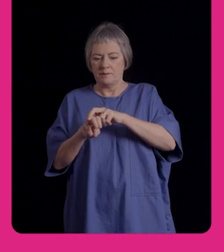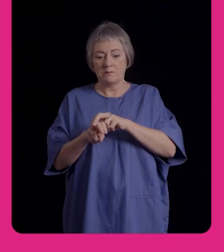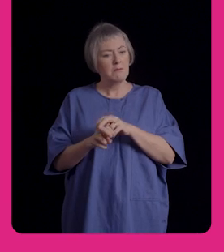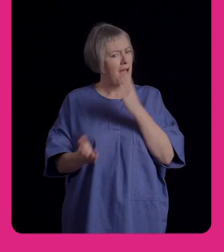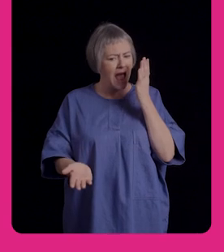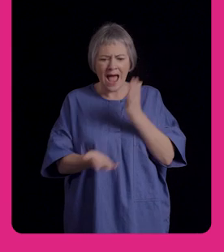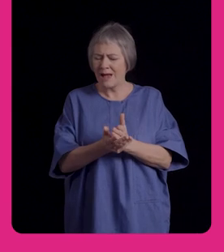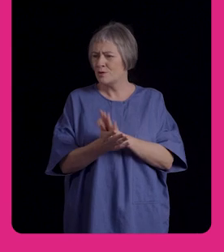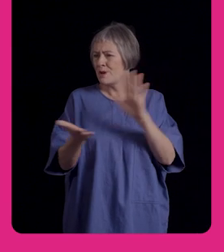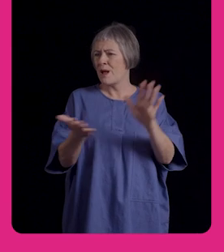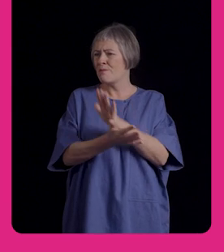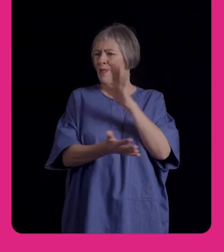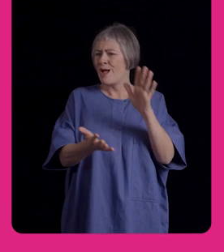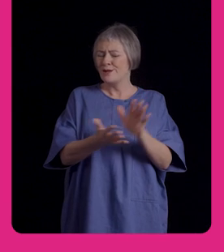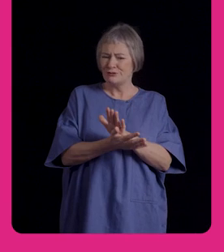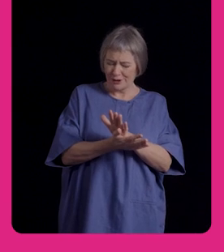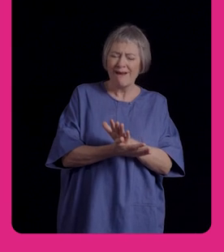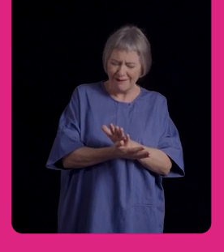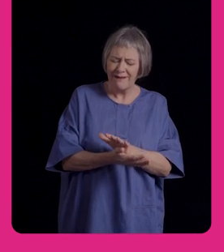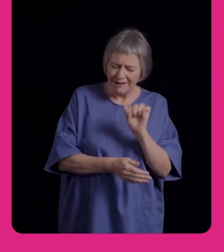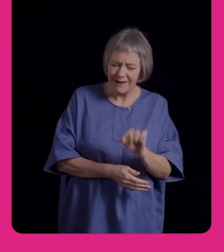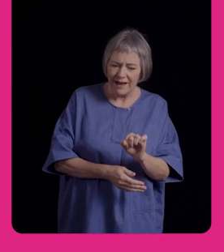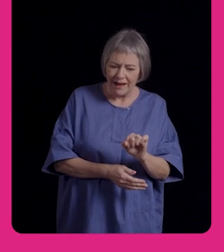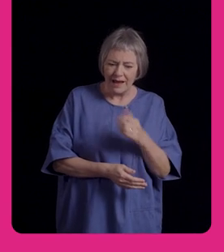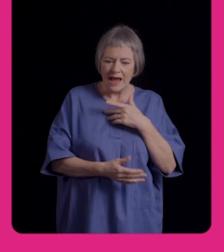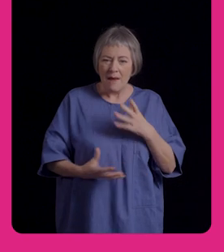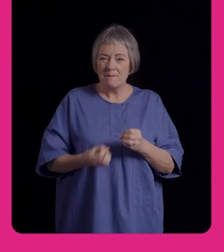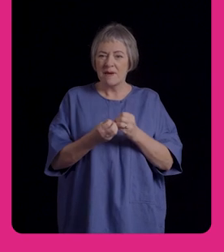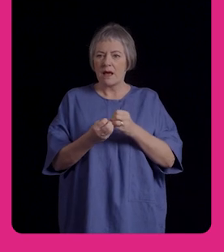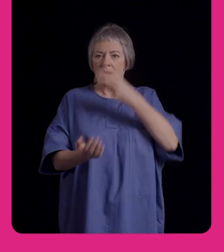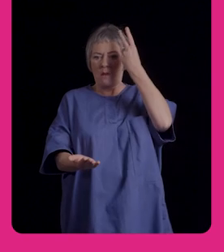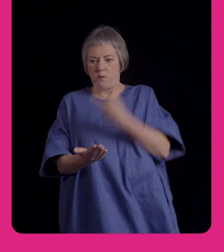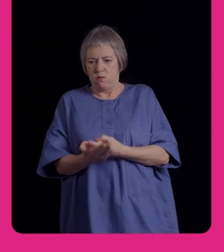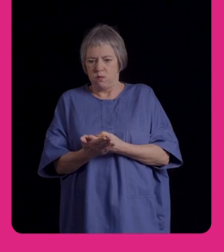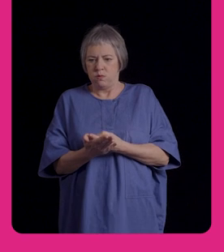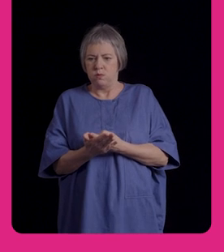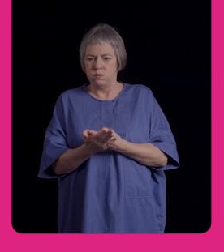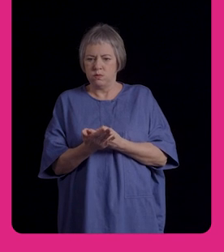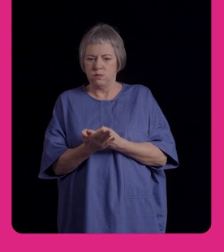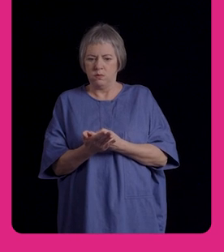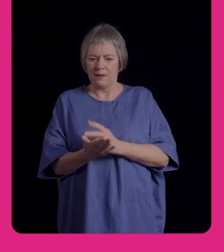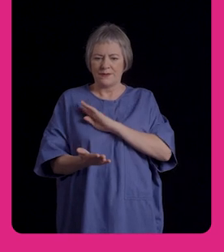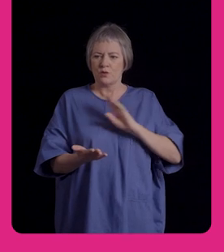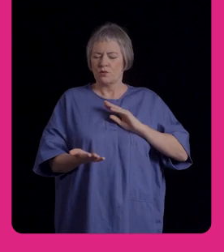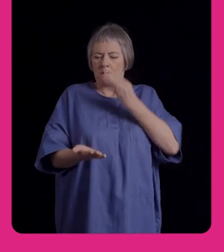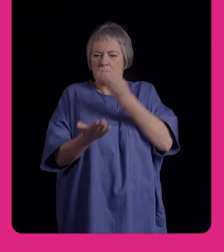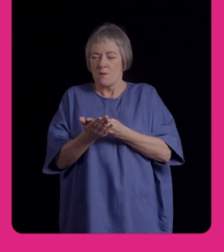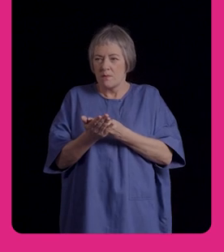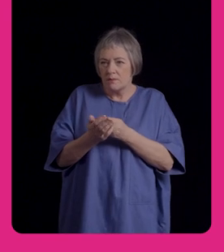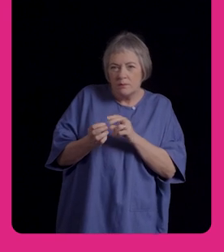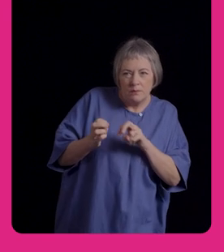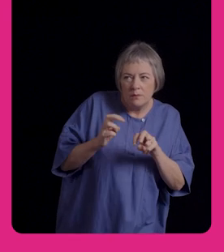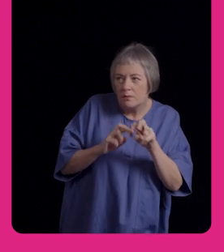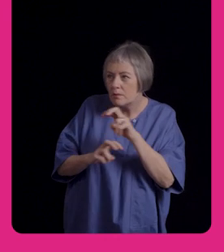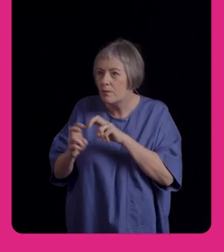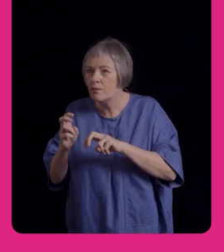Yeah, be my pleasure. As I sort of imagine, I make quite a heavy noise almost as I land. And then sort of move